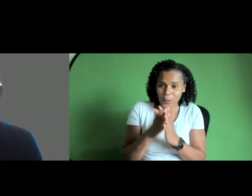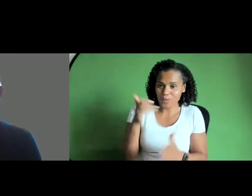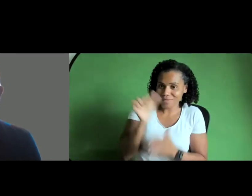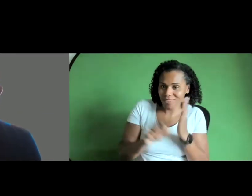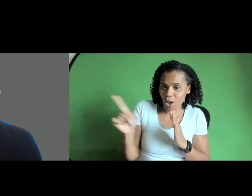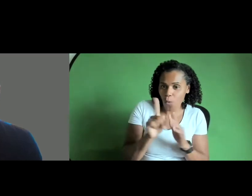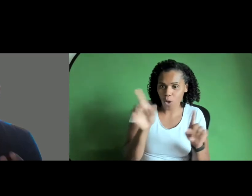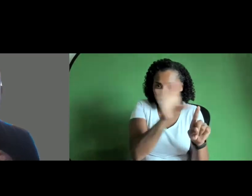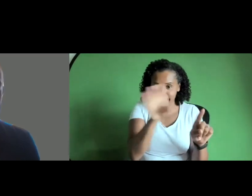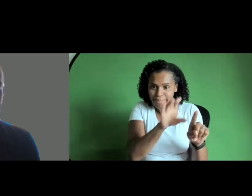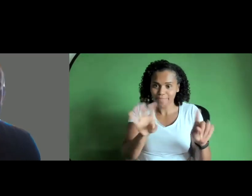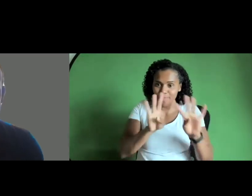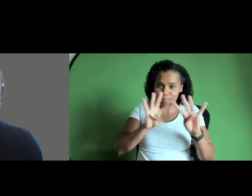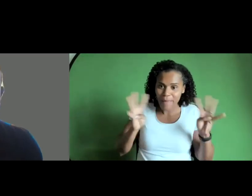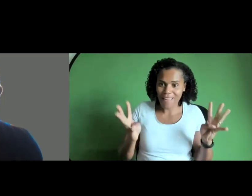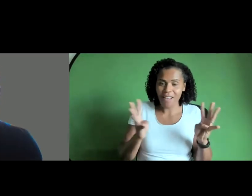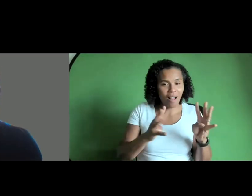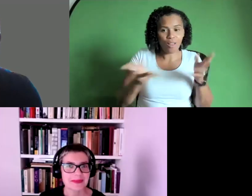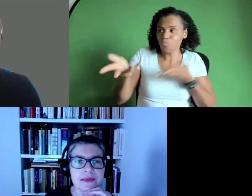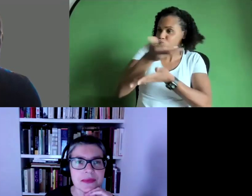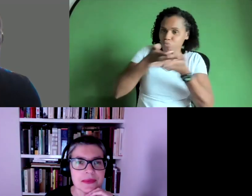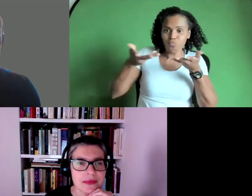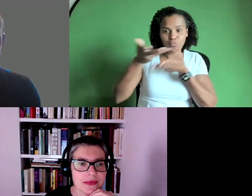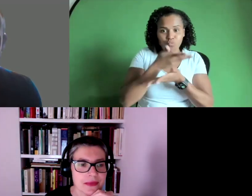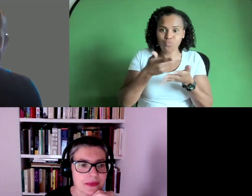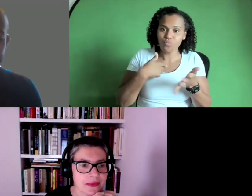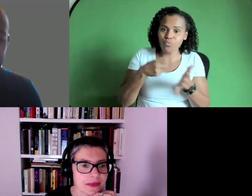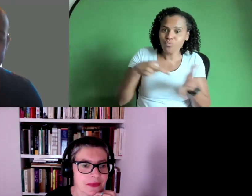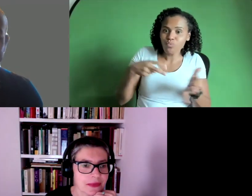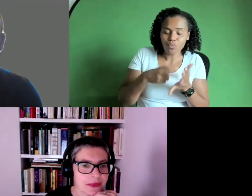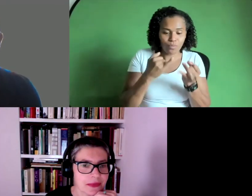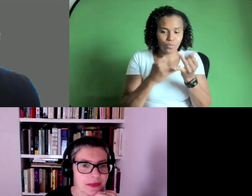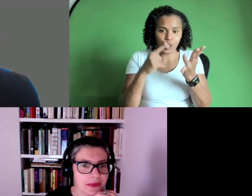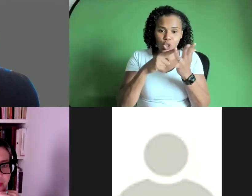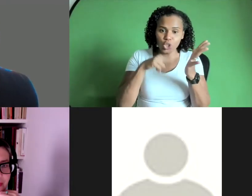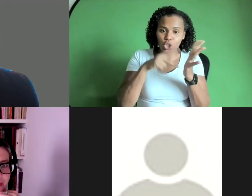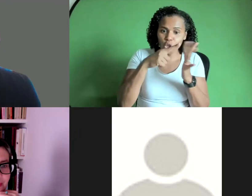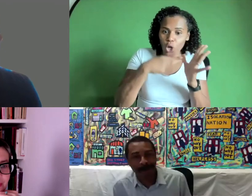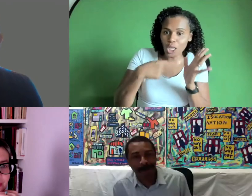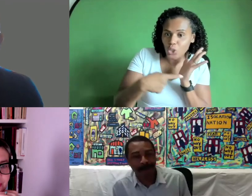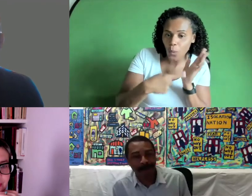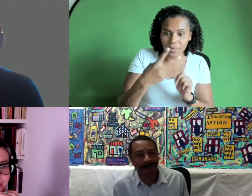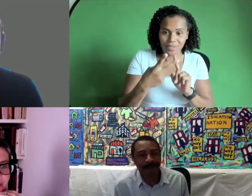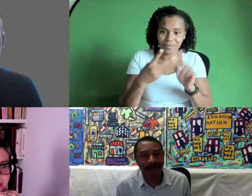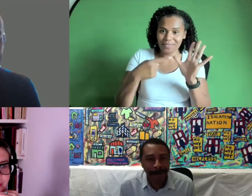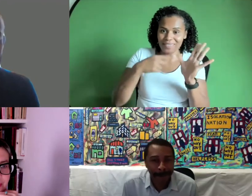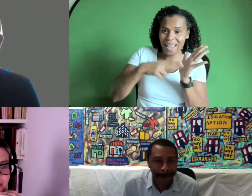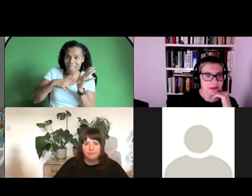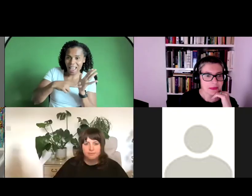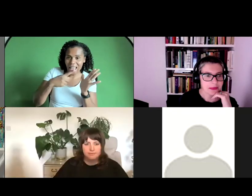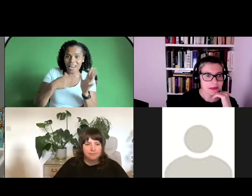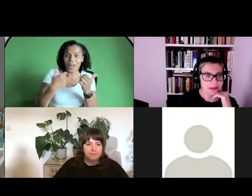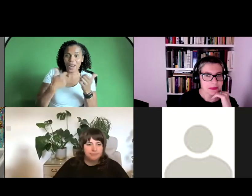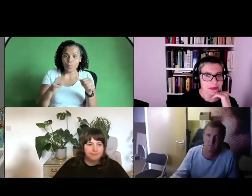and we're really really happy to have uh sonia and thompson uh and anna joining us